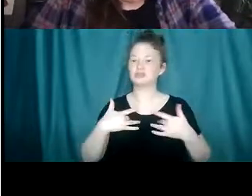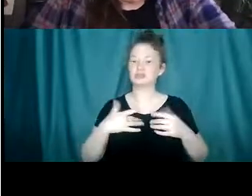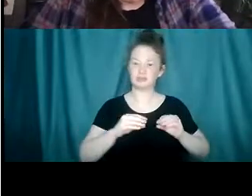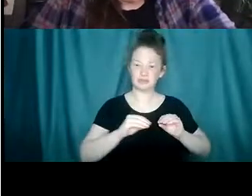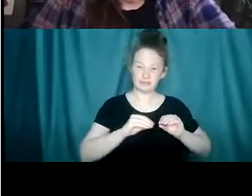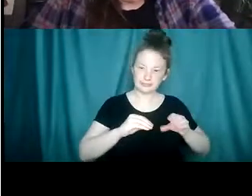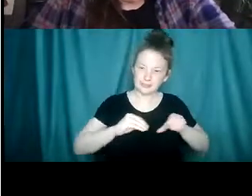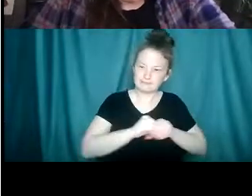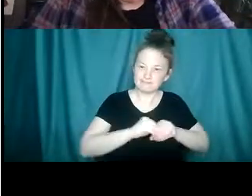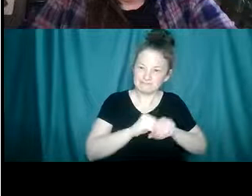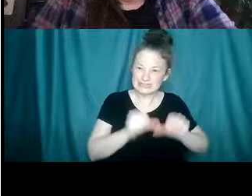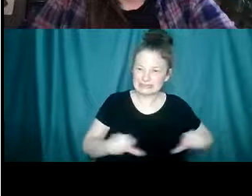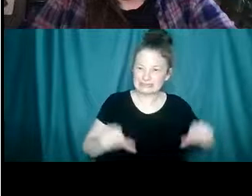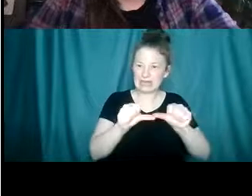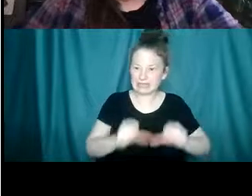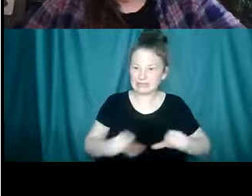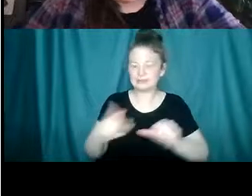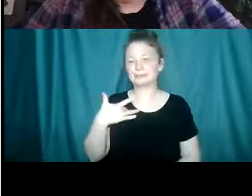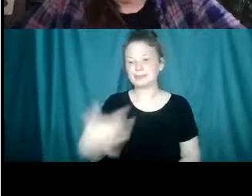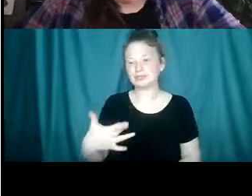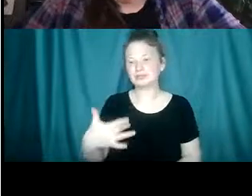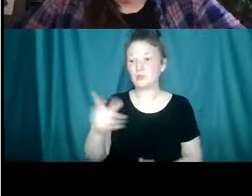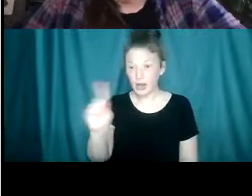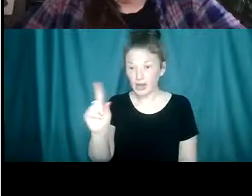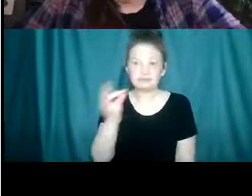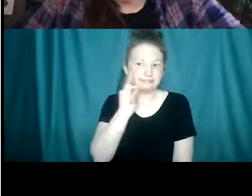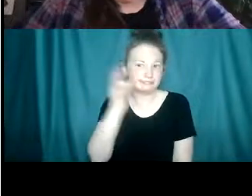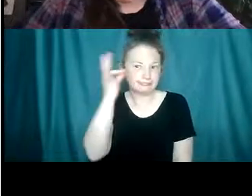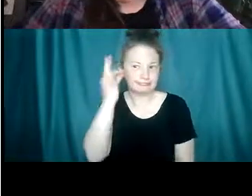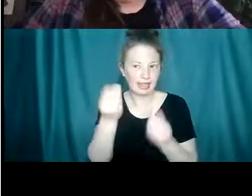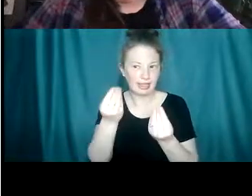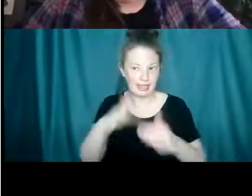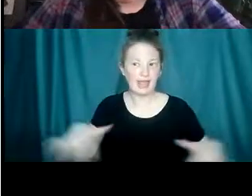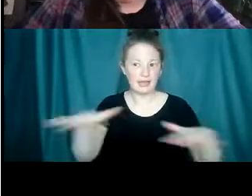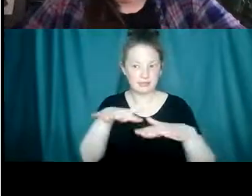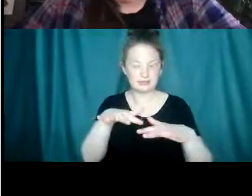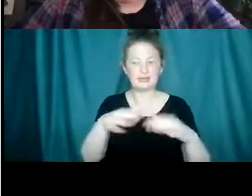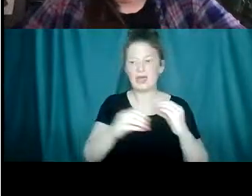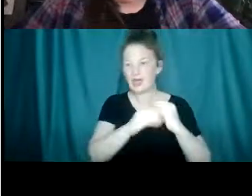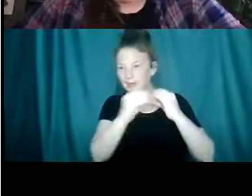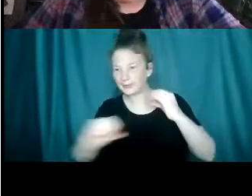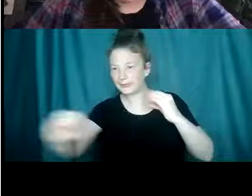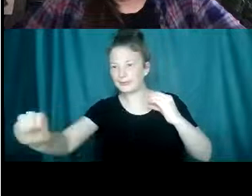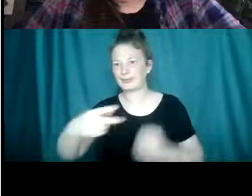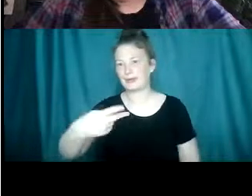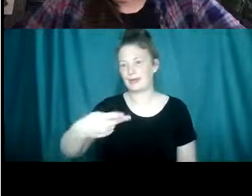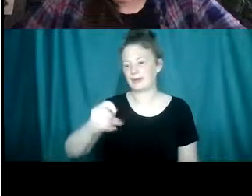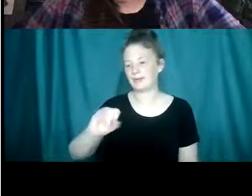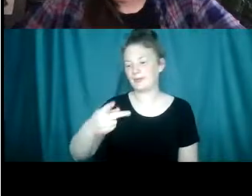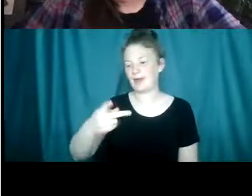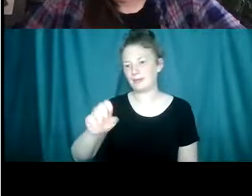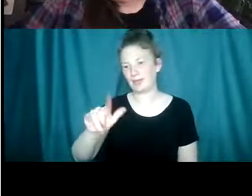the indigenous land, and also pipelines go through their land.